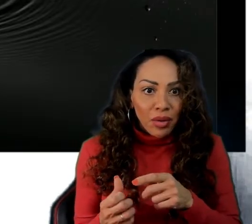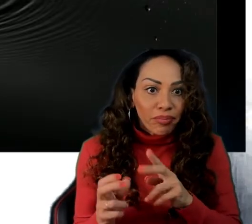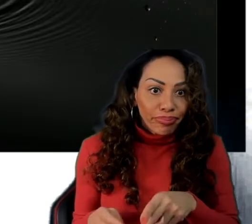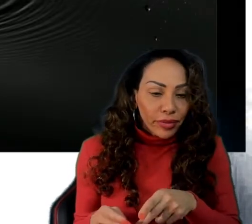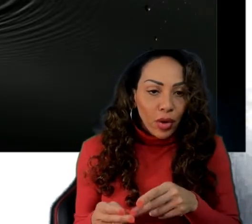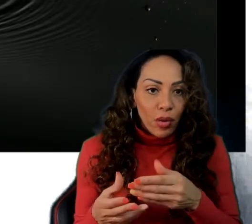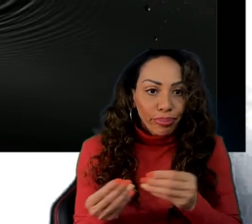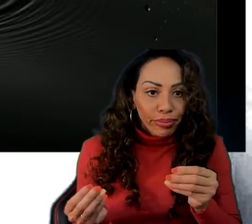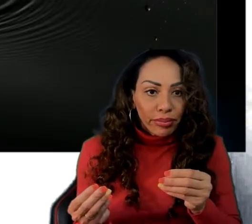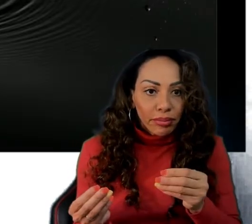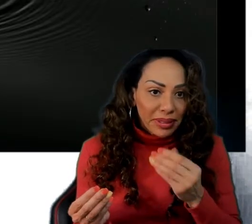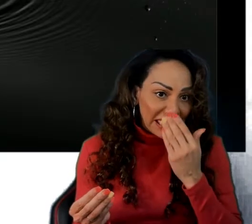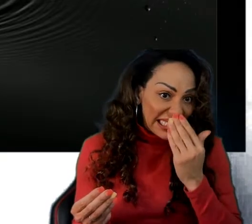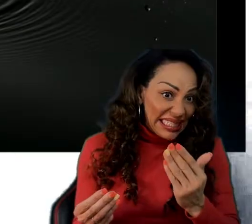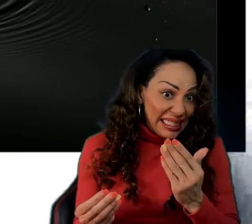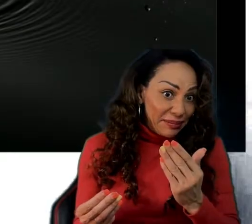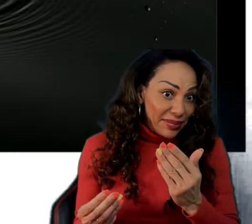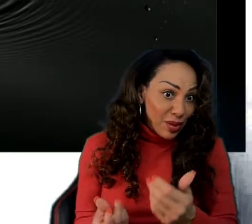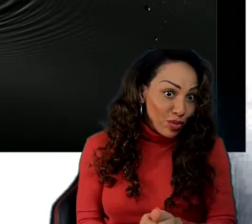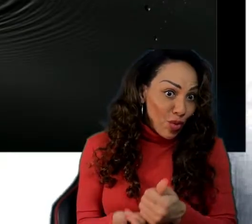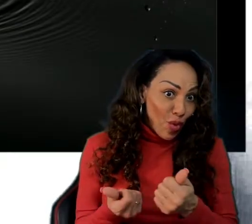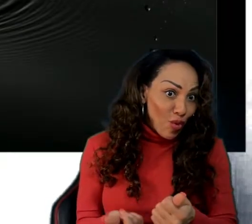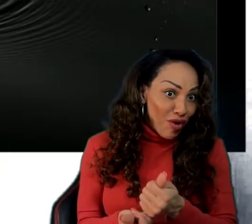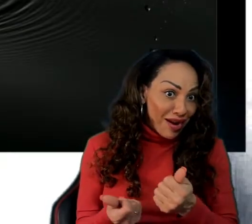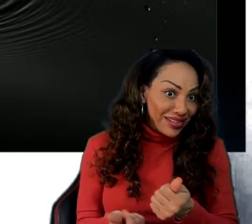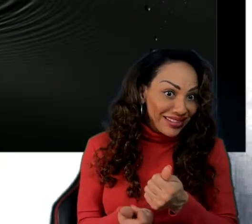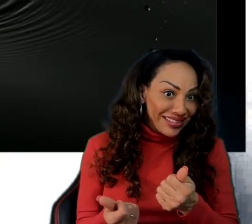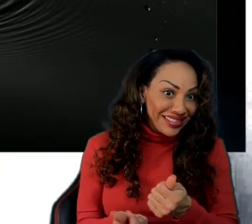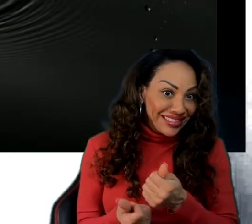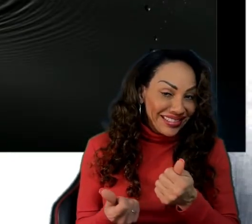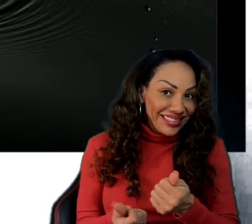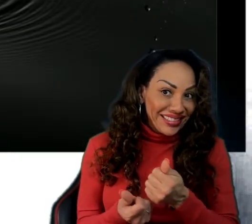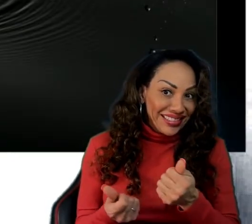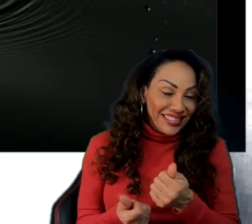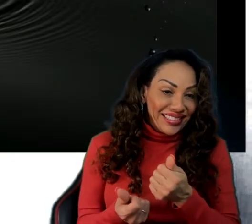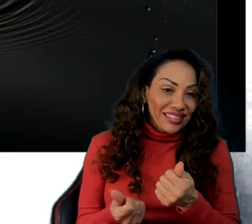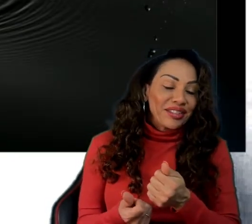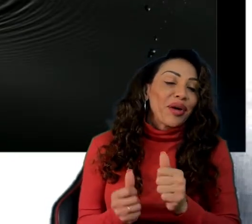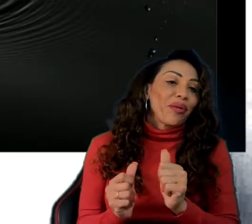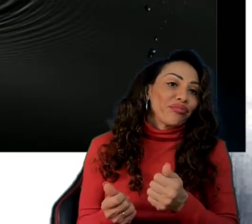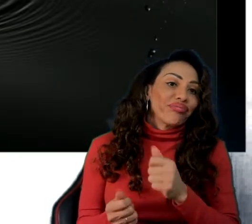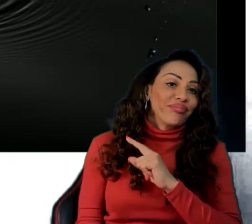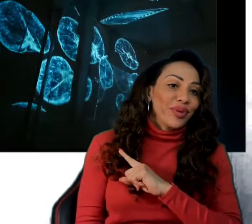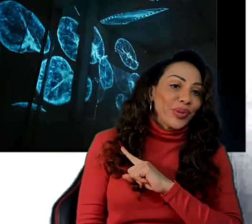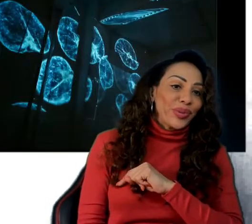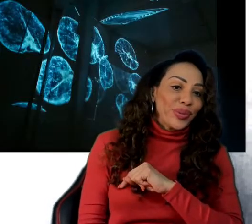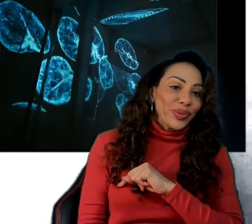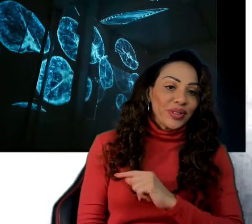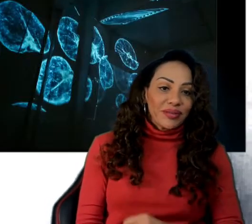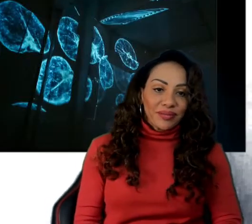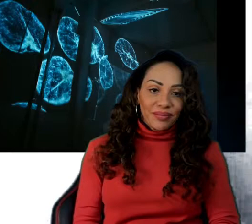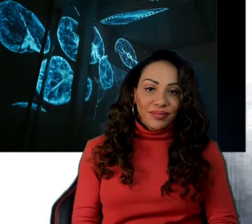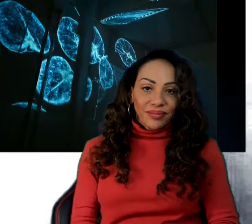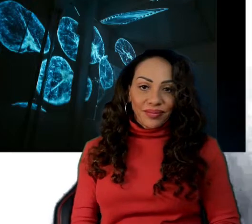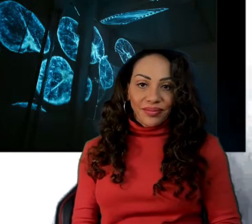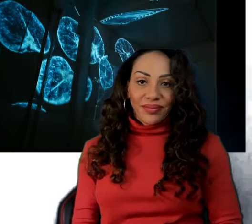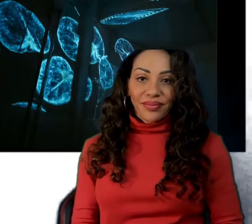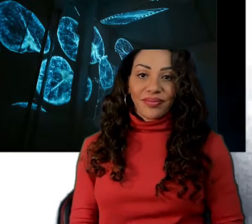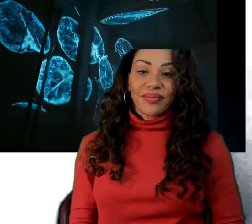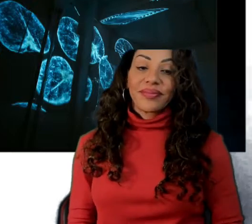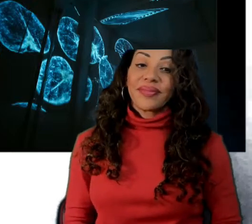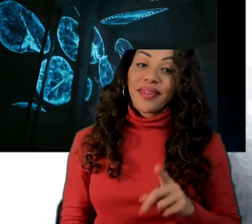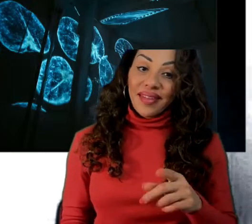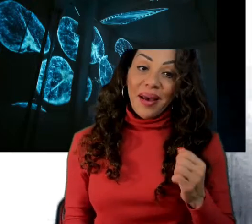seemed to be happy, so it did what we would have liked it to do. But that's what makes it